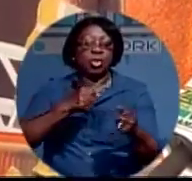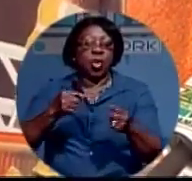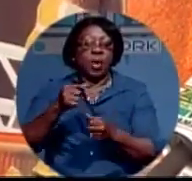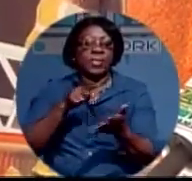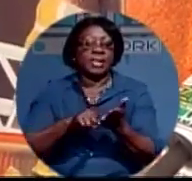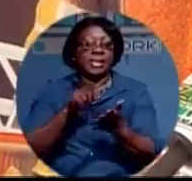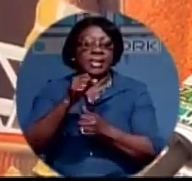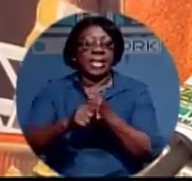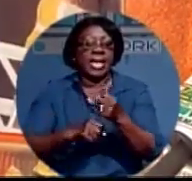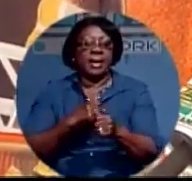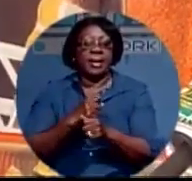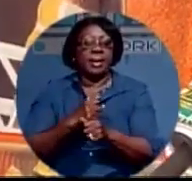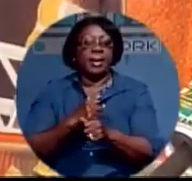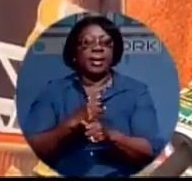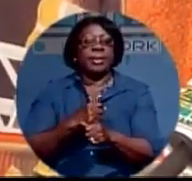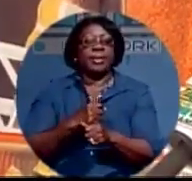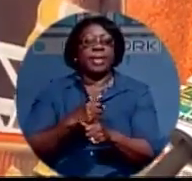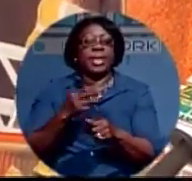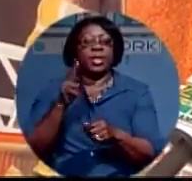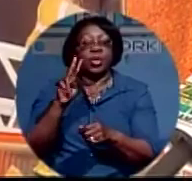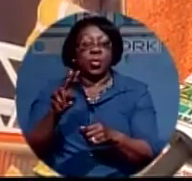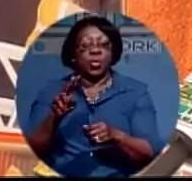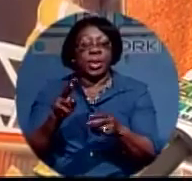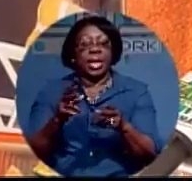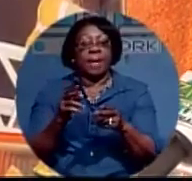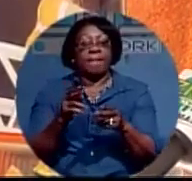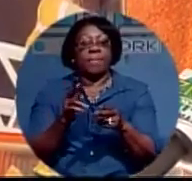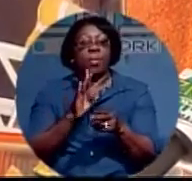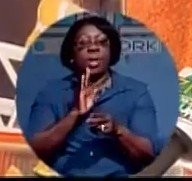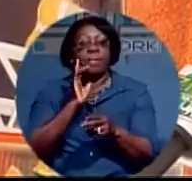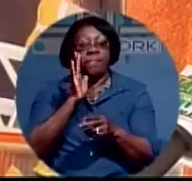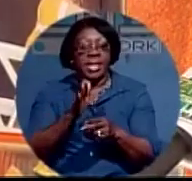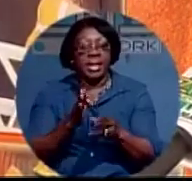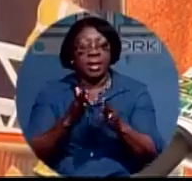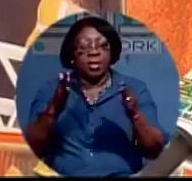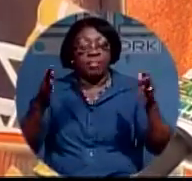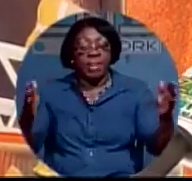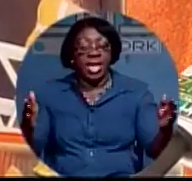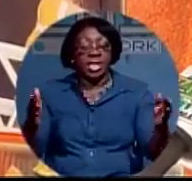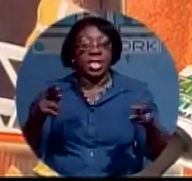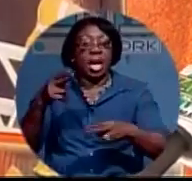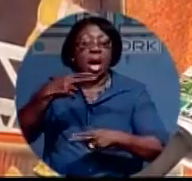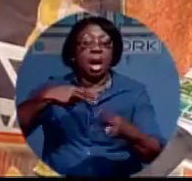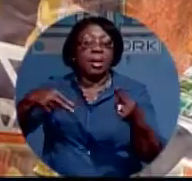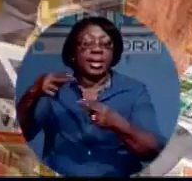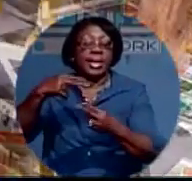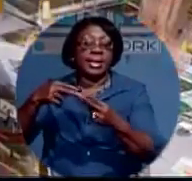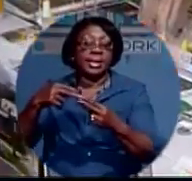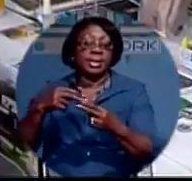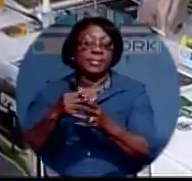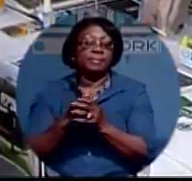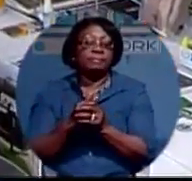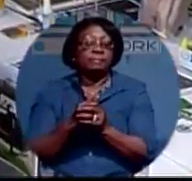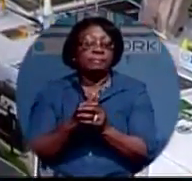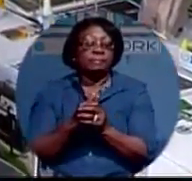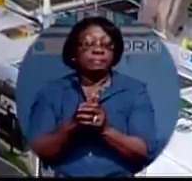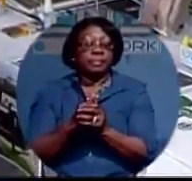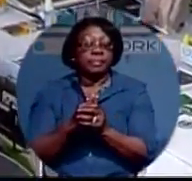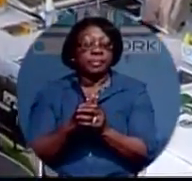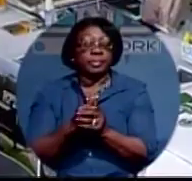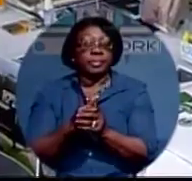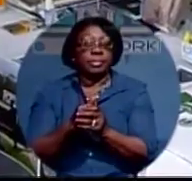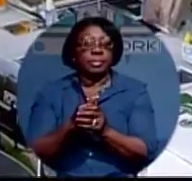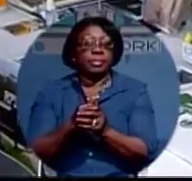hurricanes. Out of that, we get about 2 becoming major hurricanes. That is, hurricanes with wind speeds in excess of 130 miles per hour. Tourism's Director of